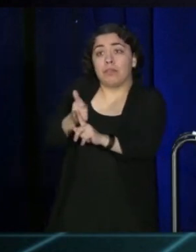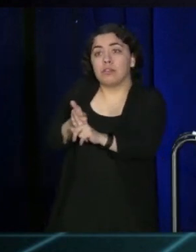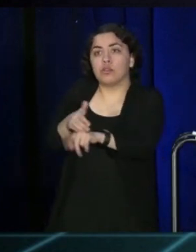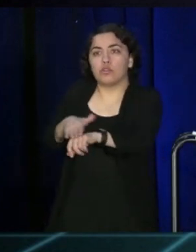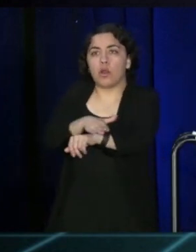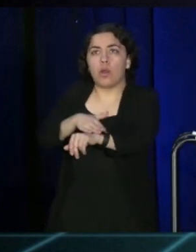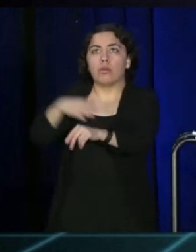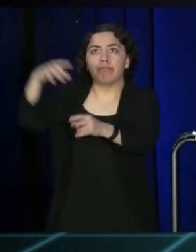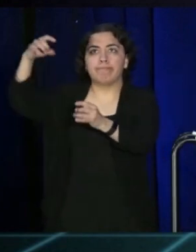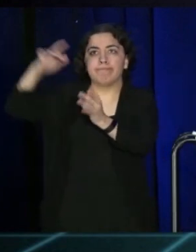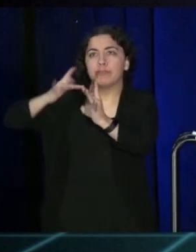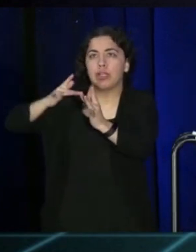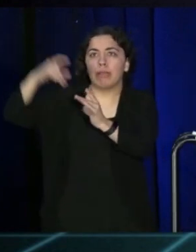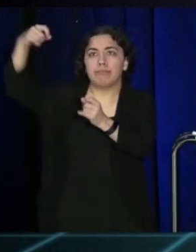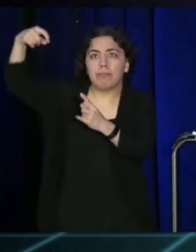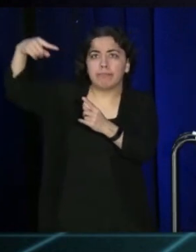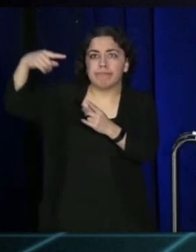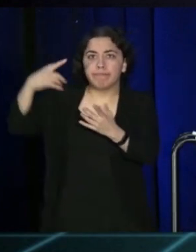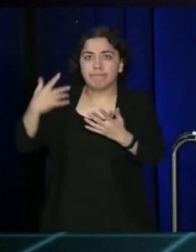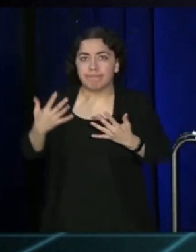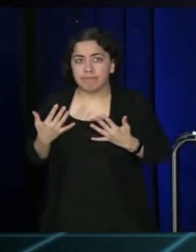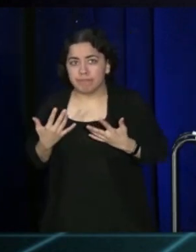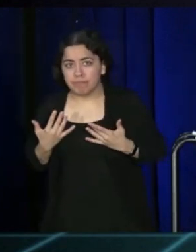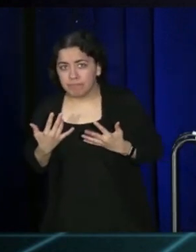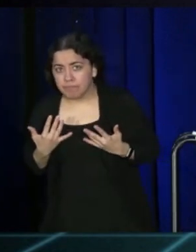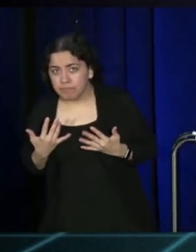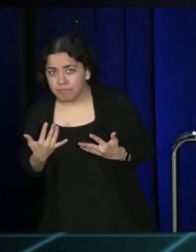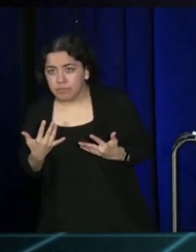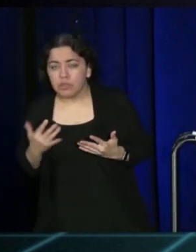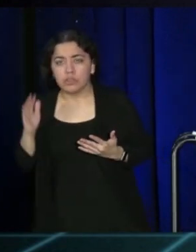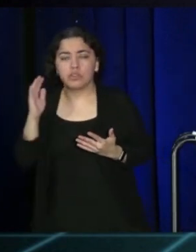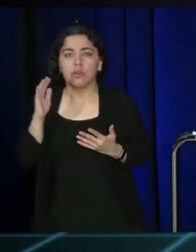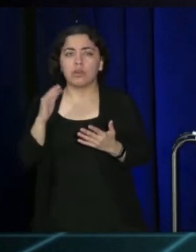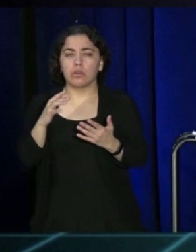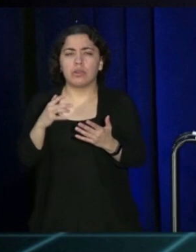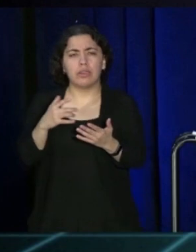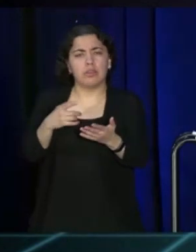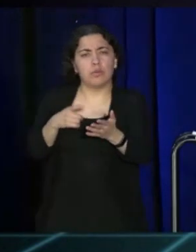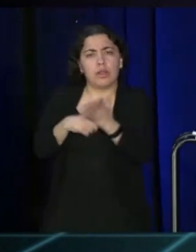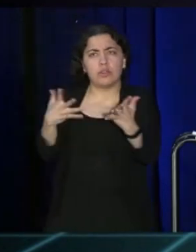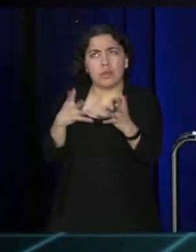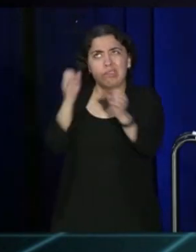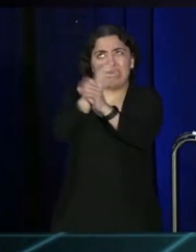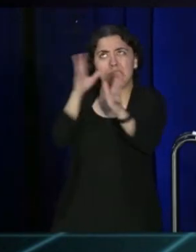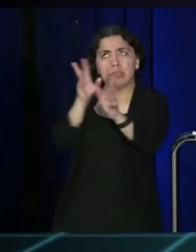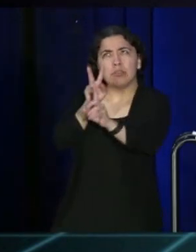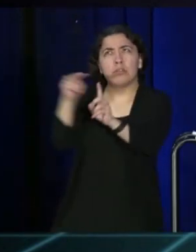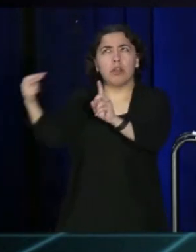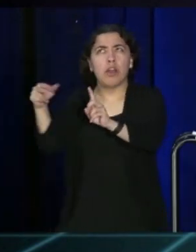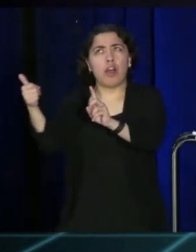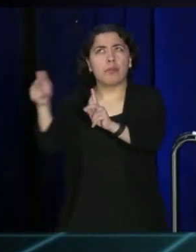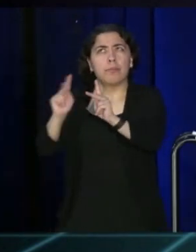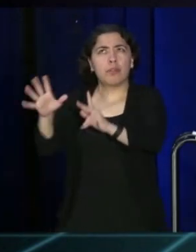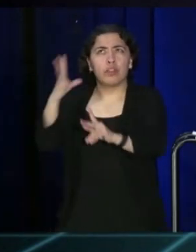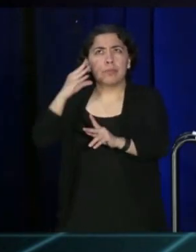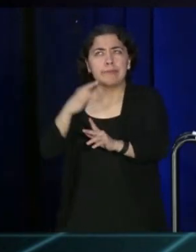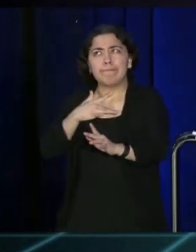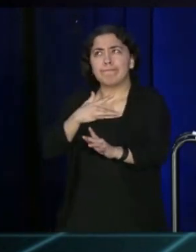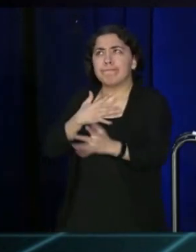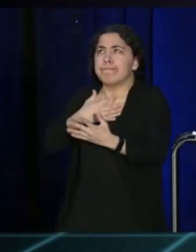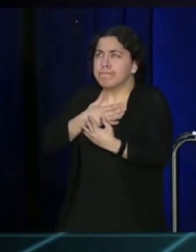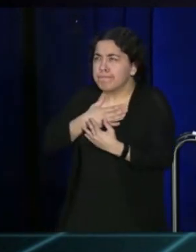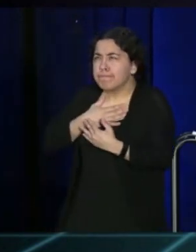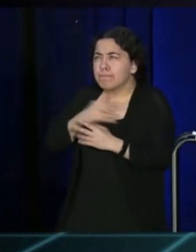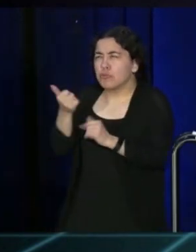connection could have this really bad experience. So it actually does require a fair bit of empathy to think about people who are